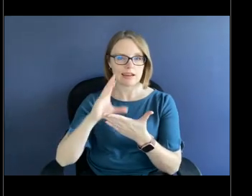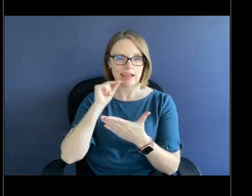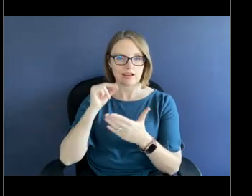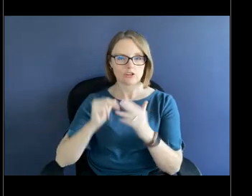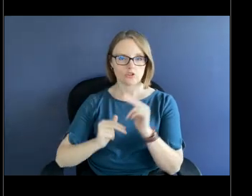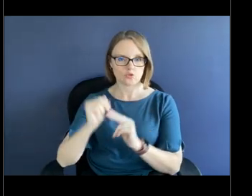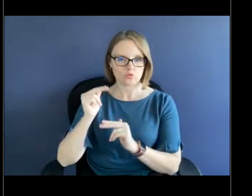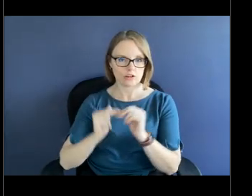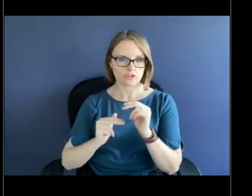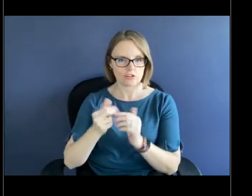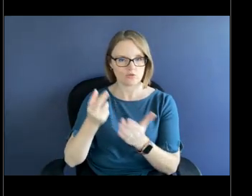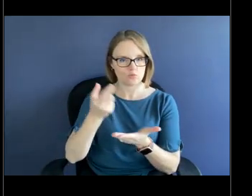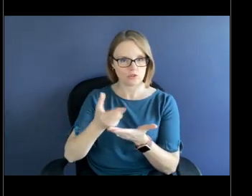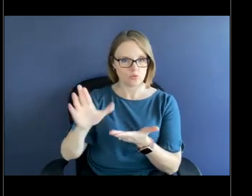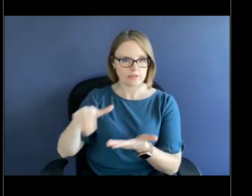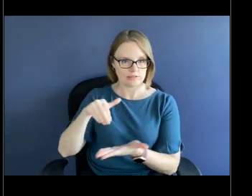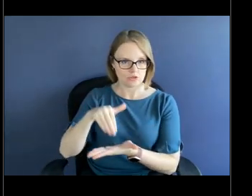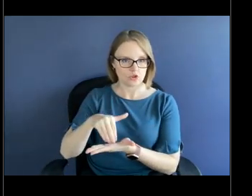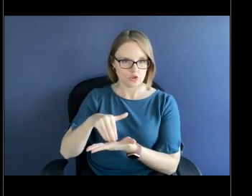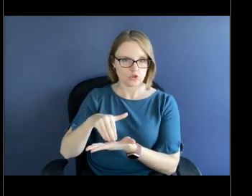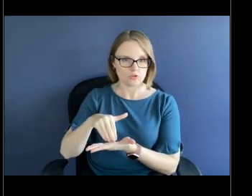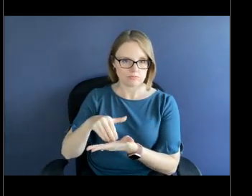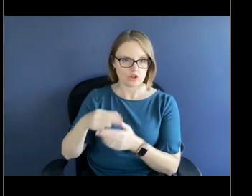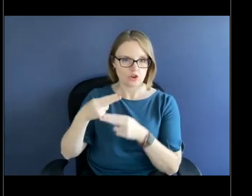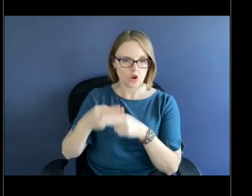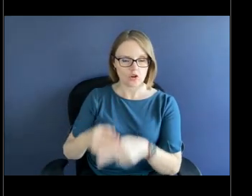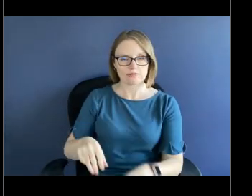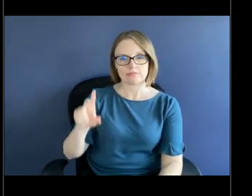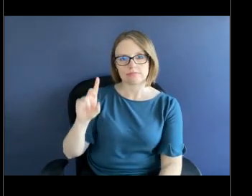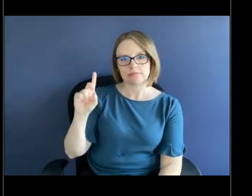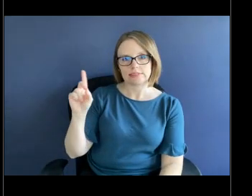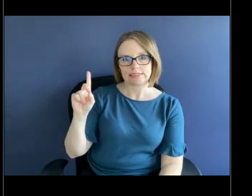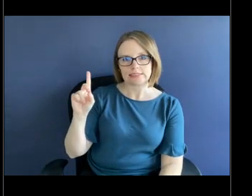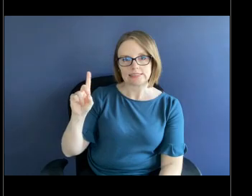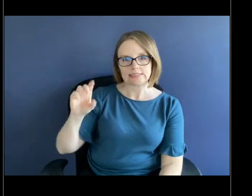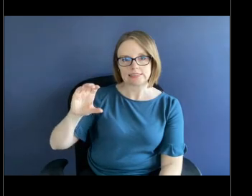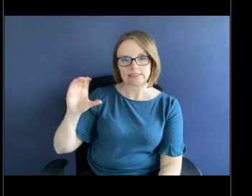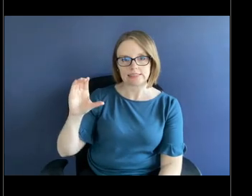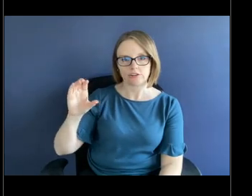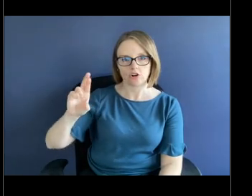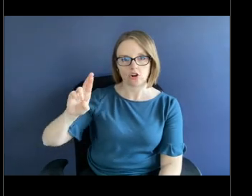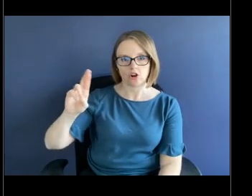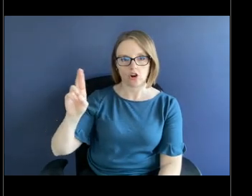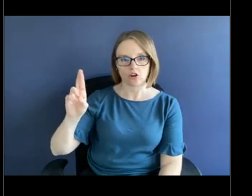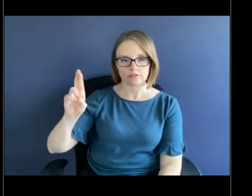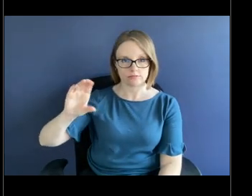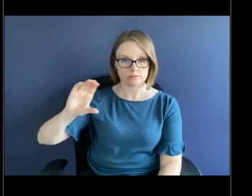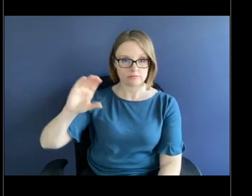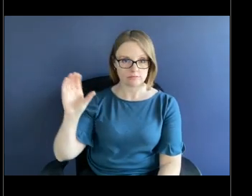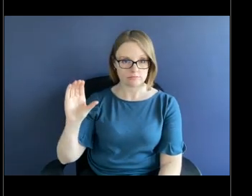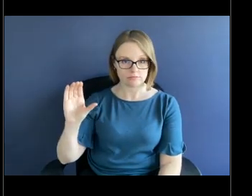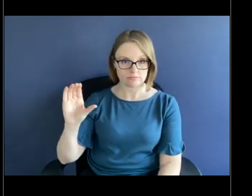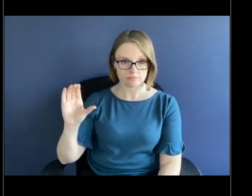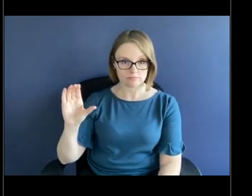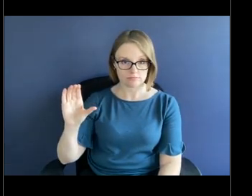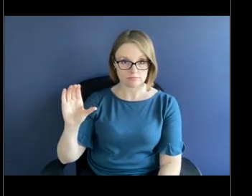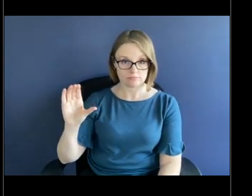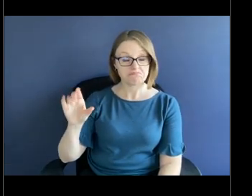construction resource center, also known as the DCRC, which is